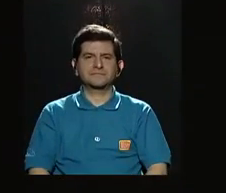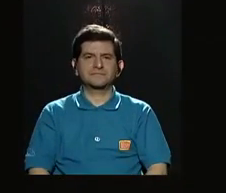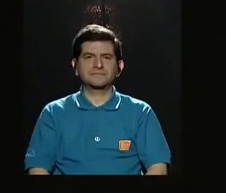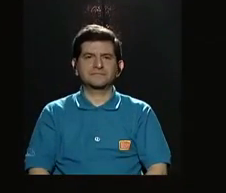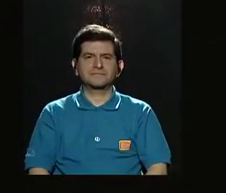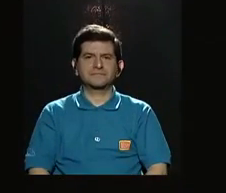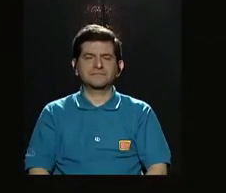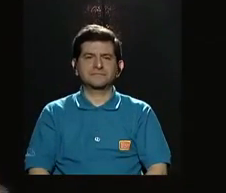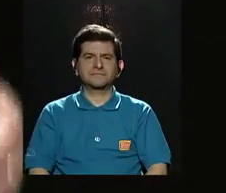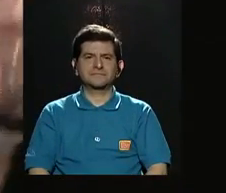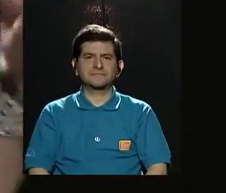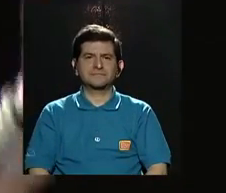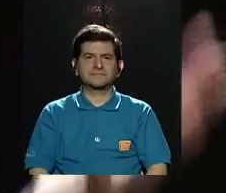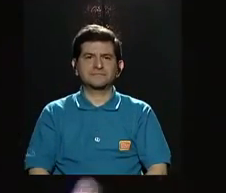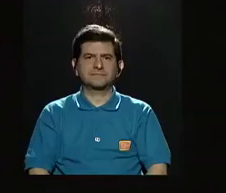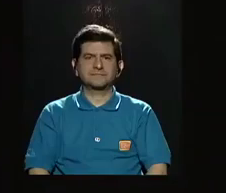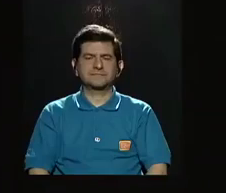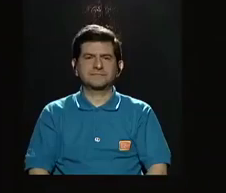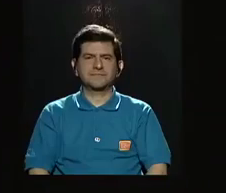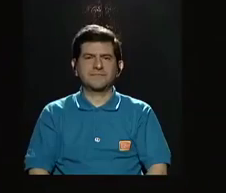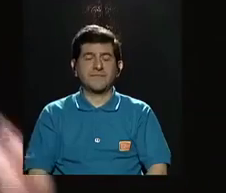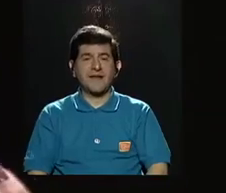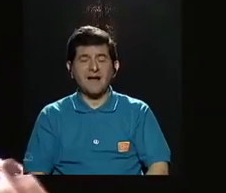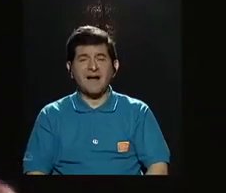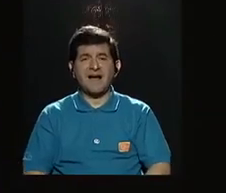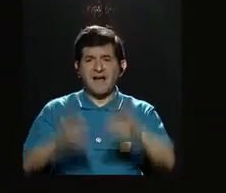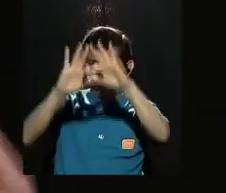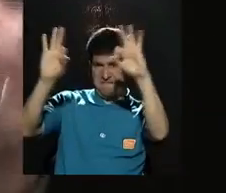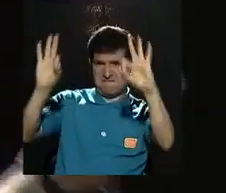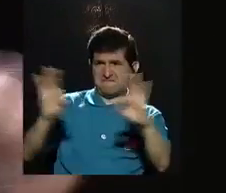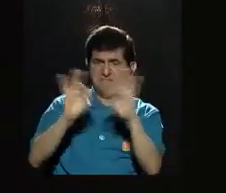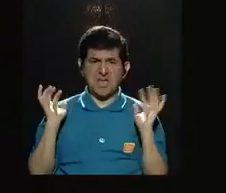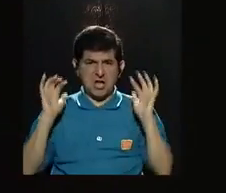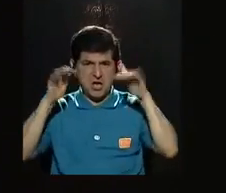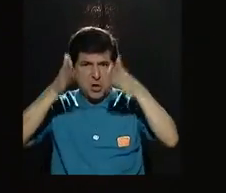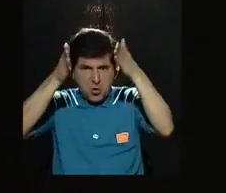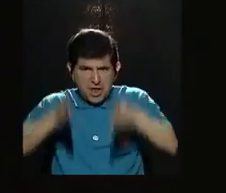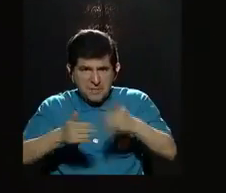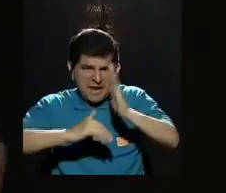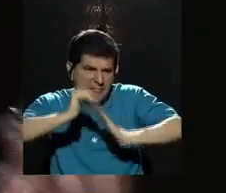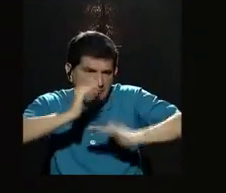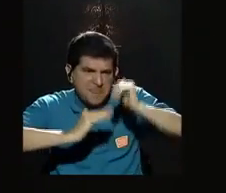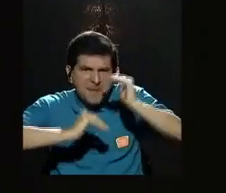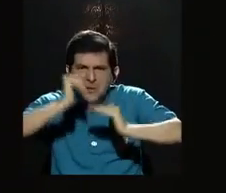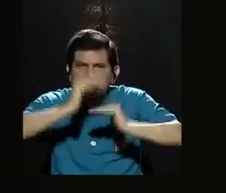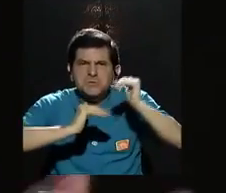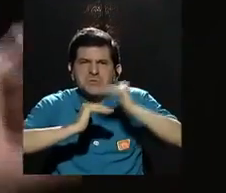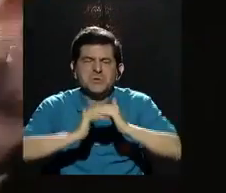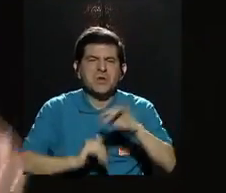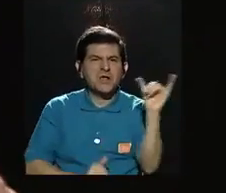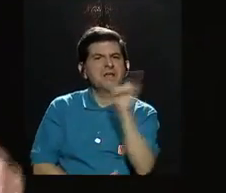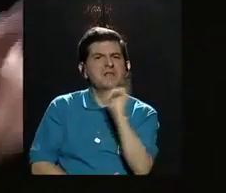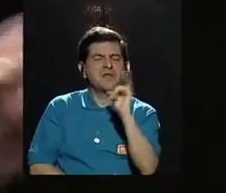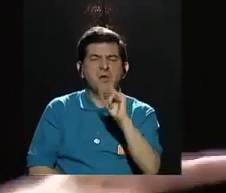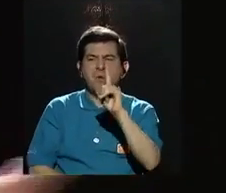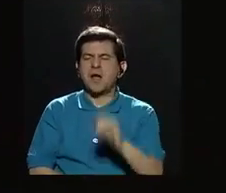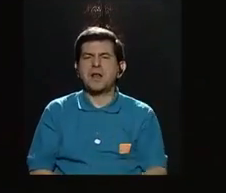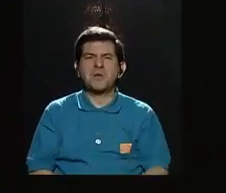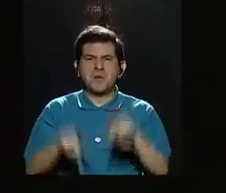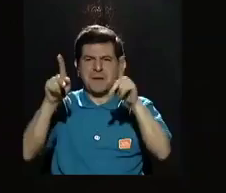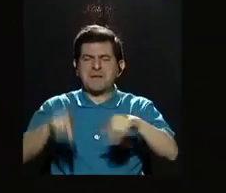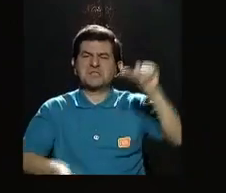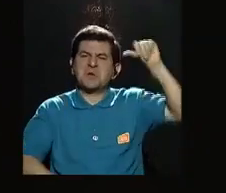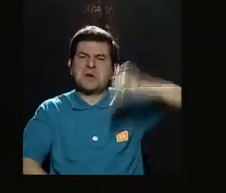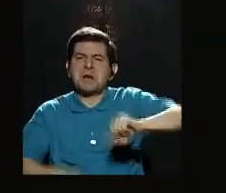The figure of the immigrant is an ideologically constructed scapegoat designed to deter